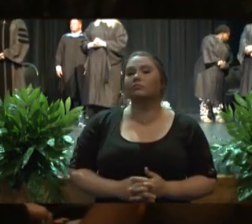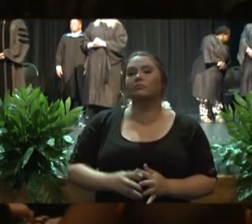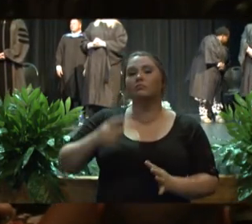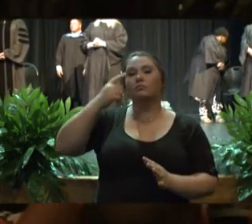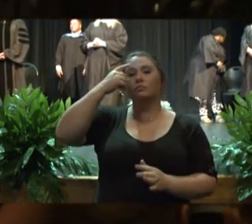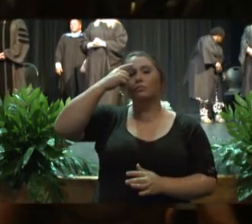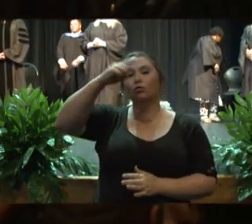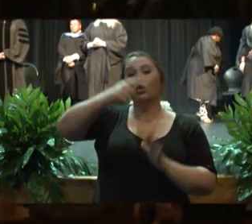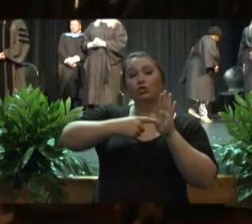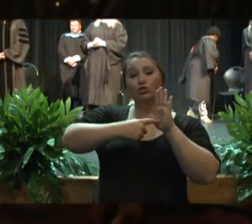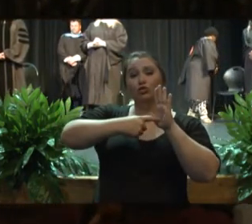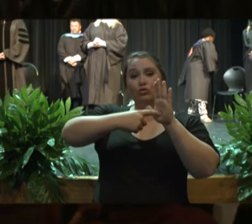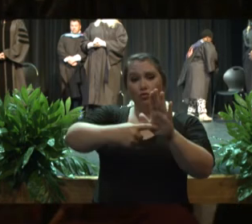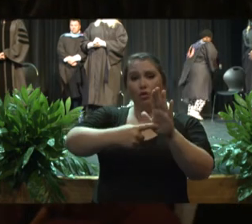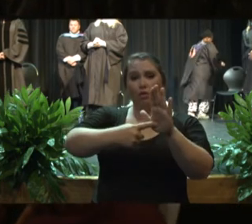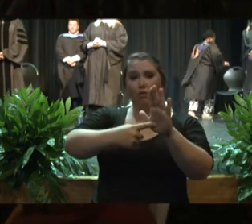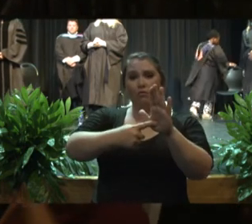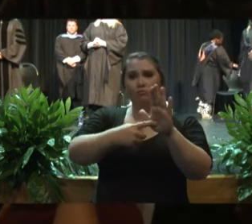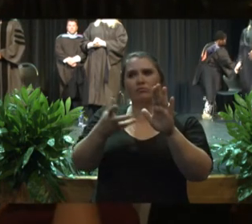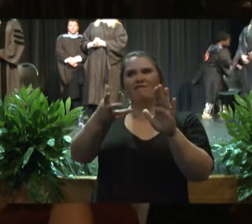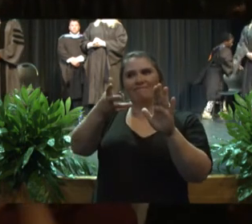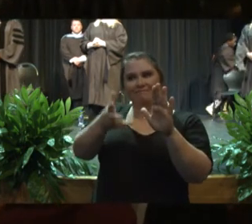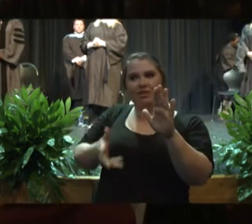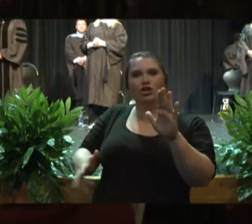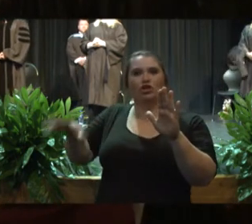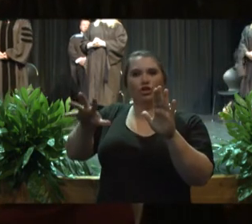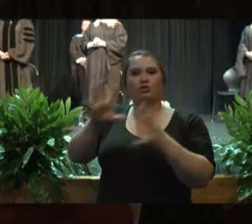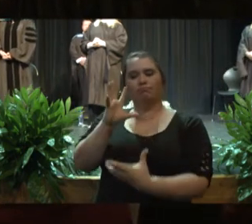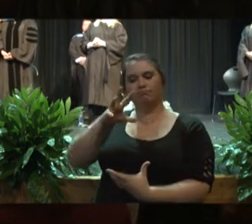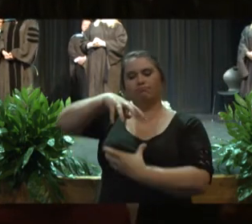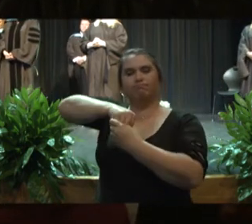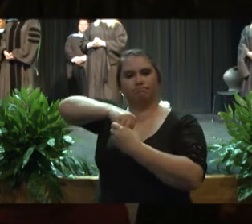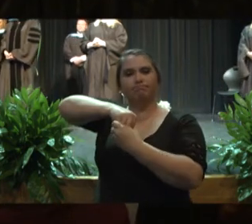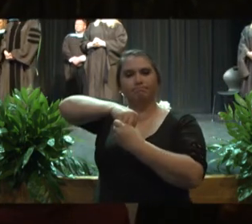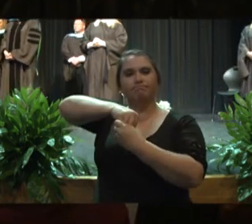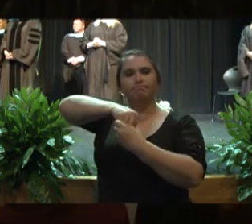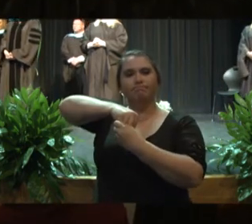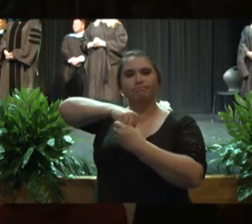To signify that you have participated.